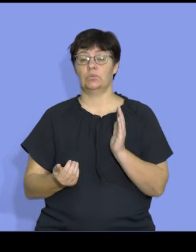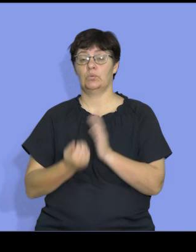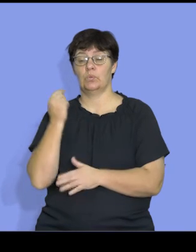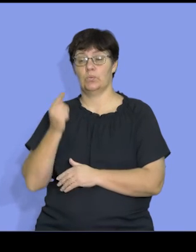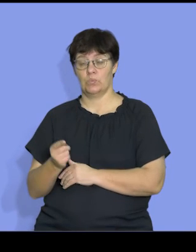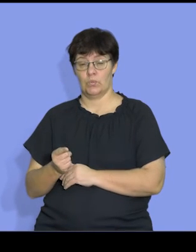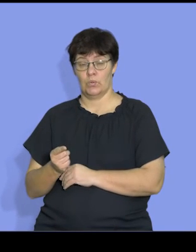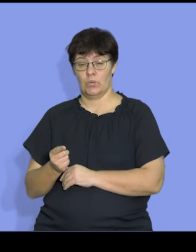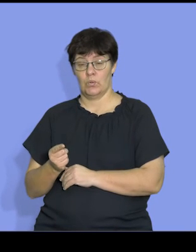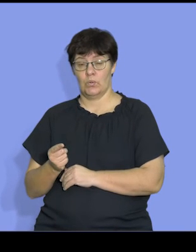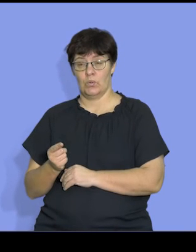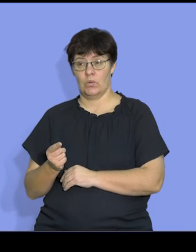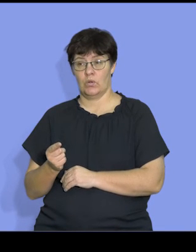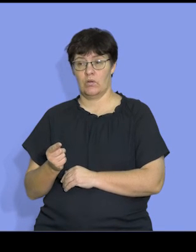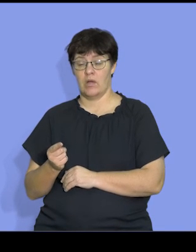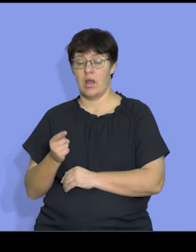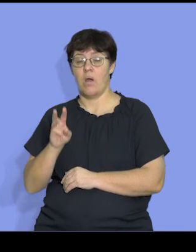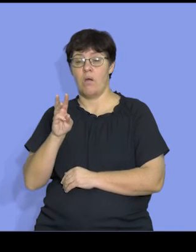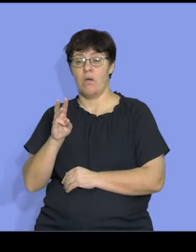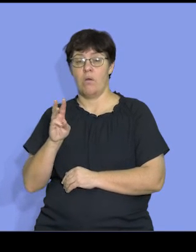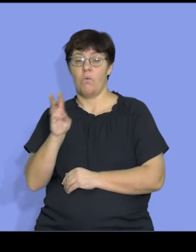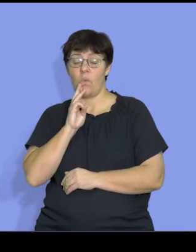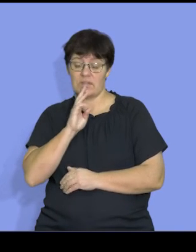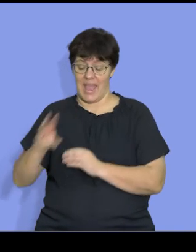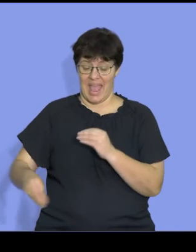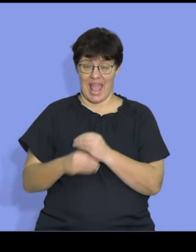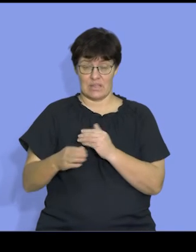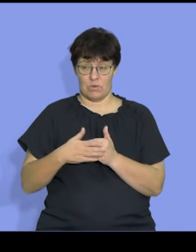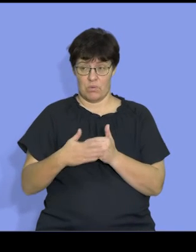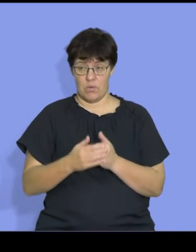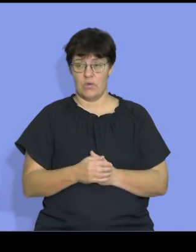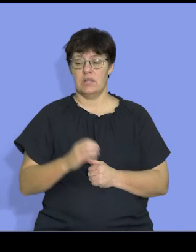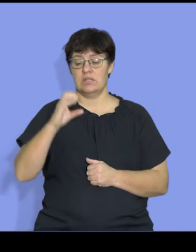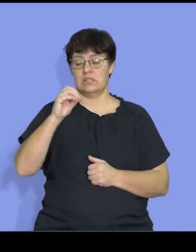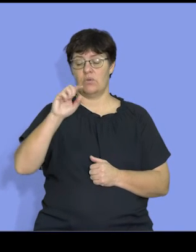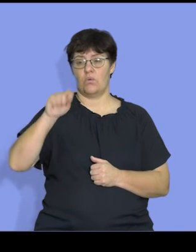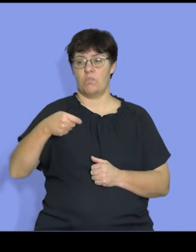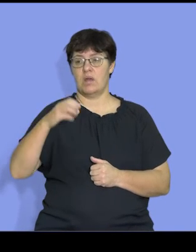lower concentration after adding more distilled water becomes 0,015.